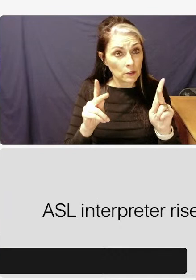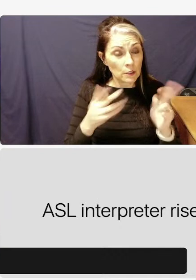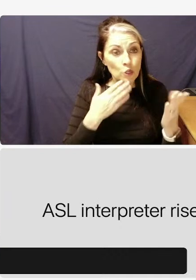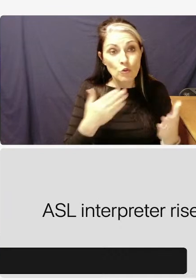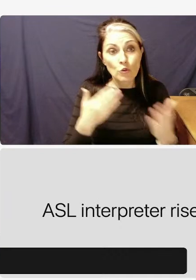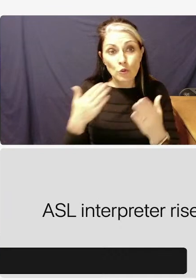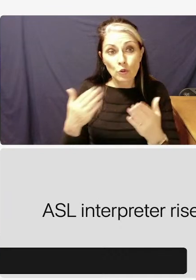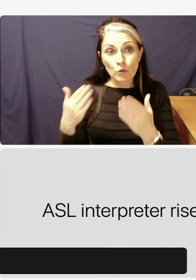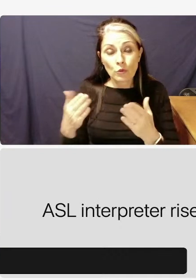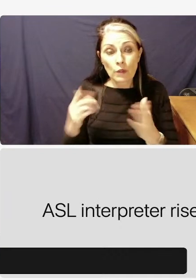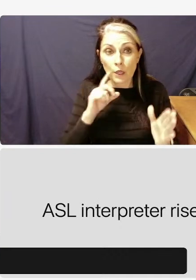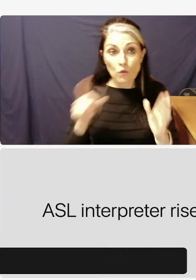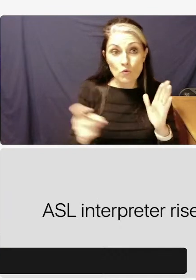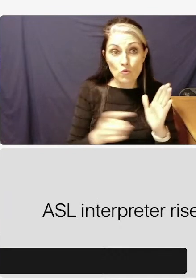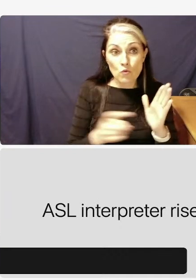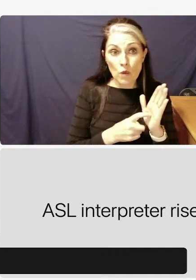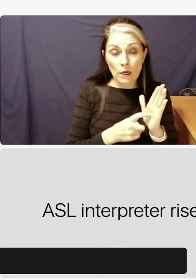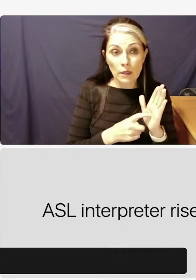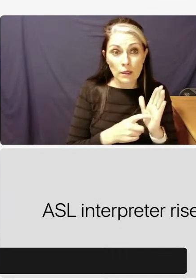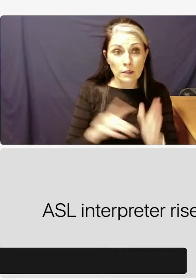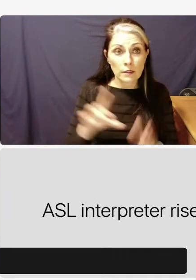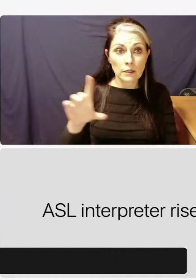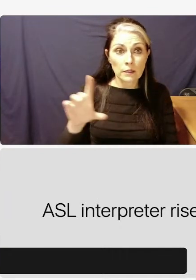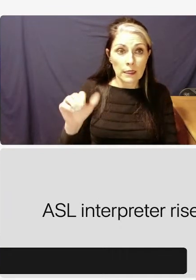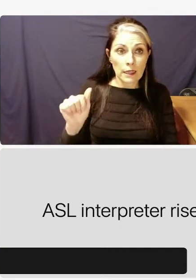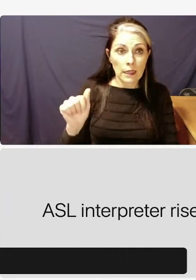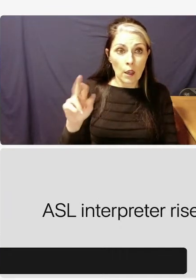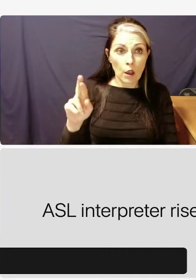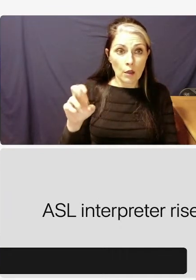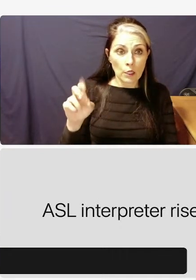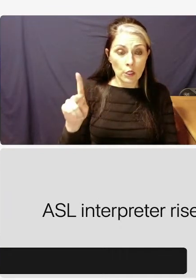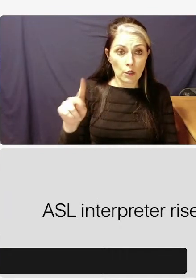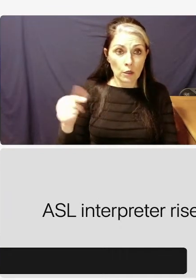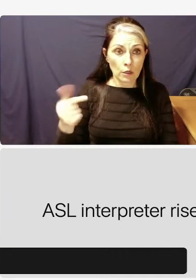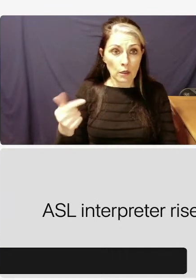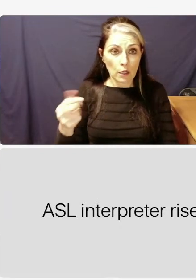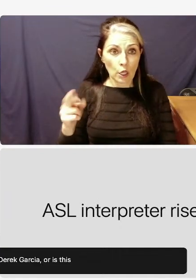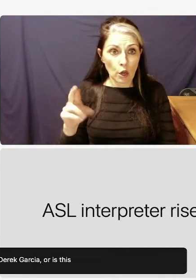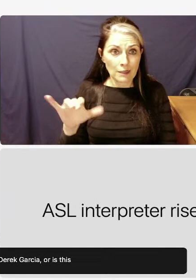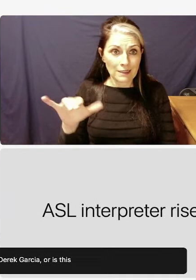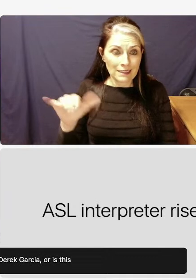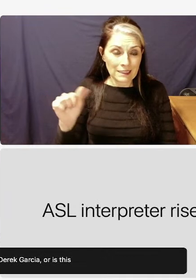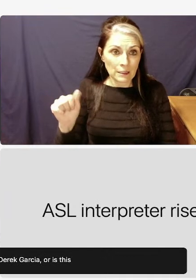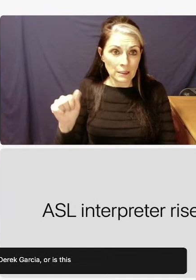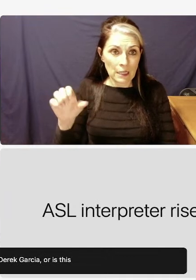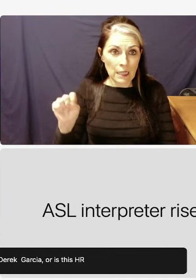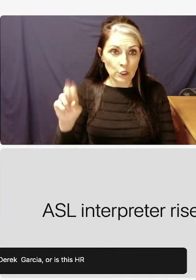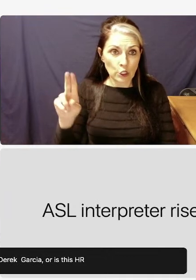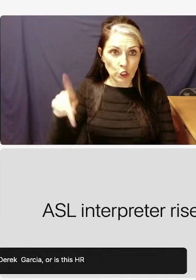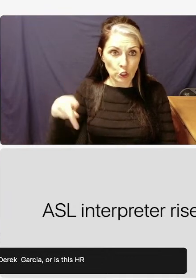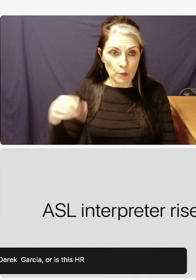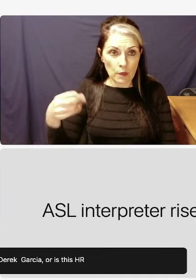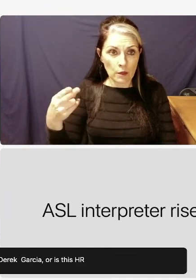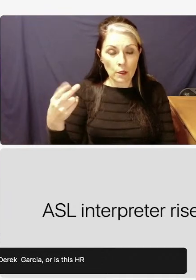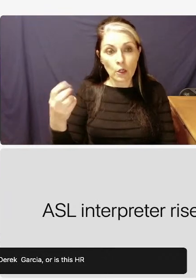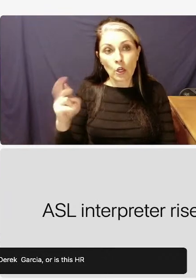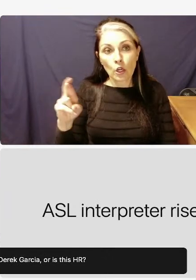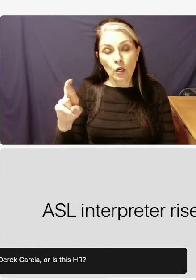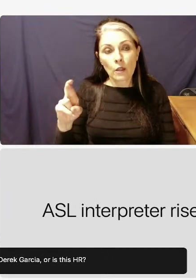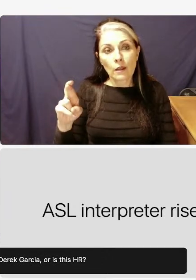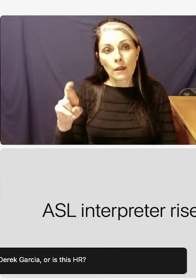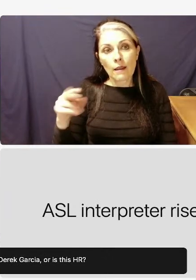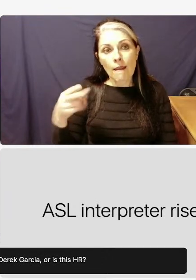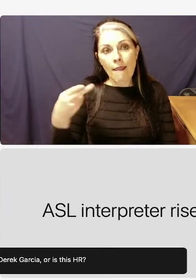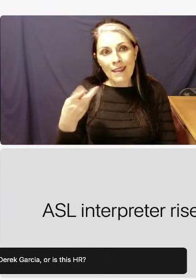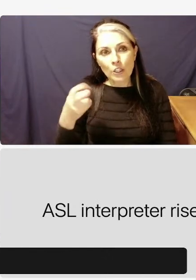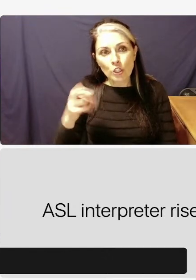thank uh and recognize uh derek garcia our assistant superintendent of hr uh uh and again in